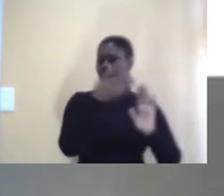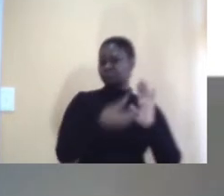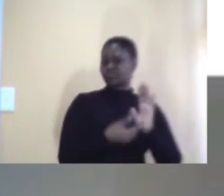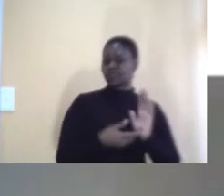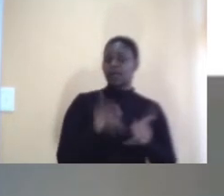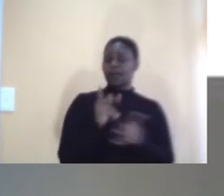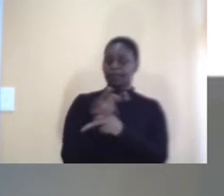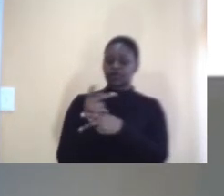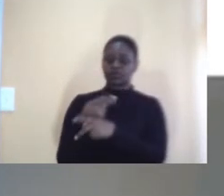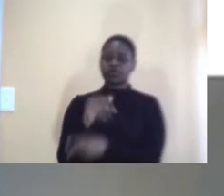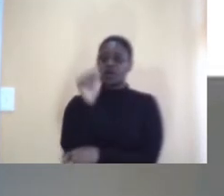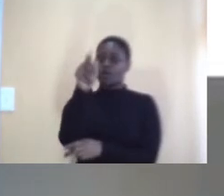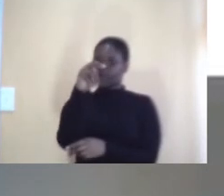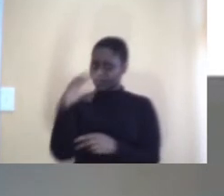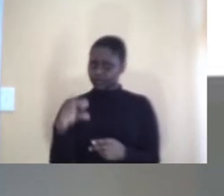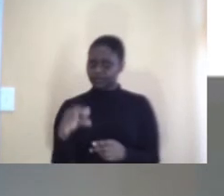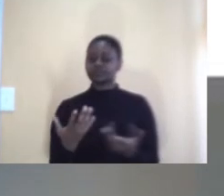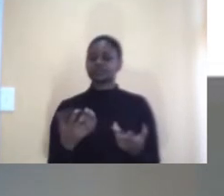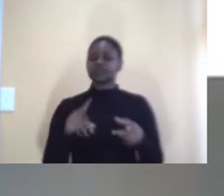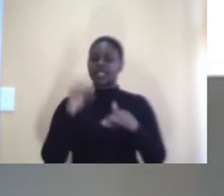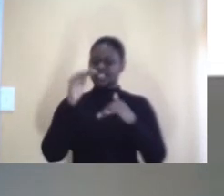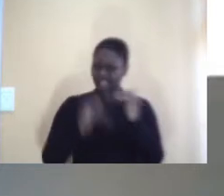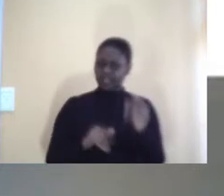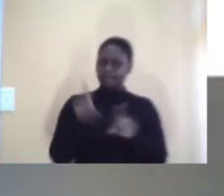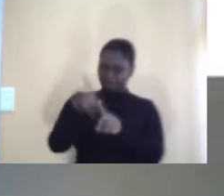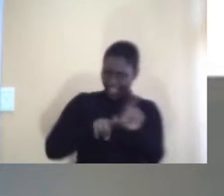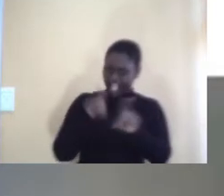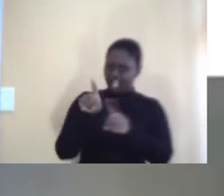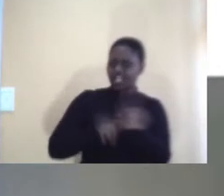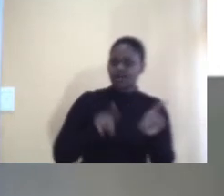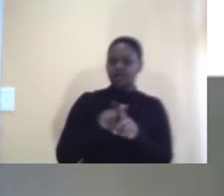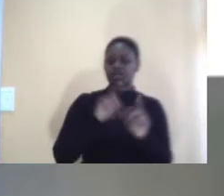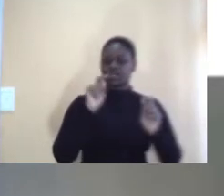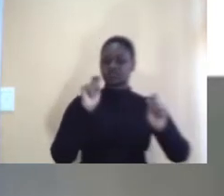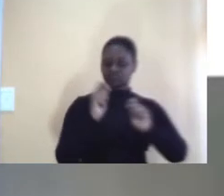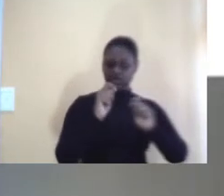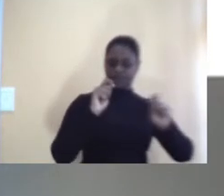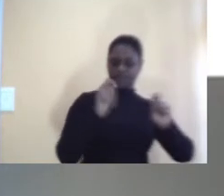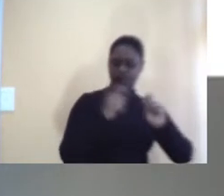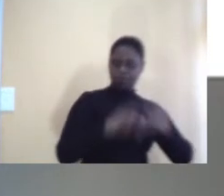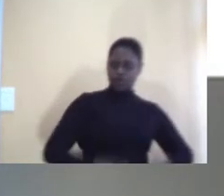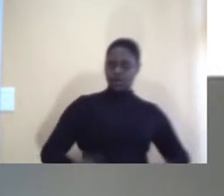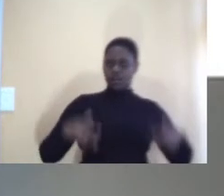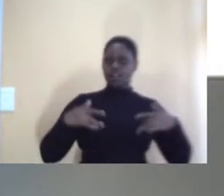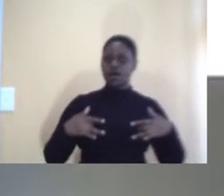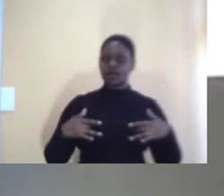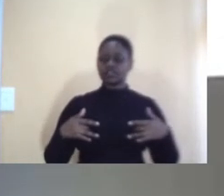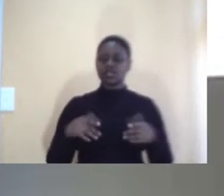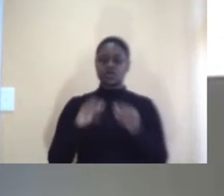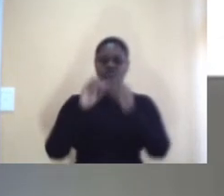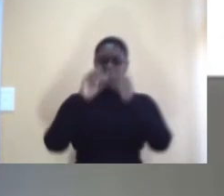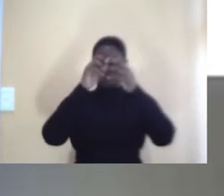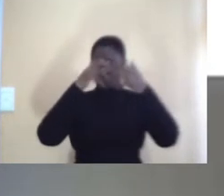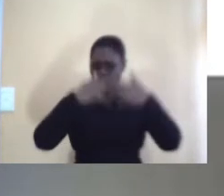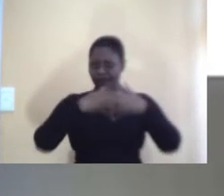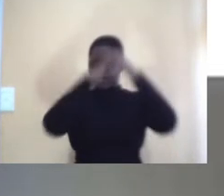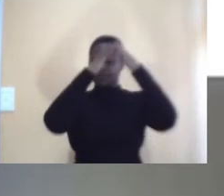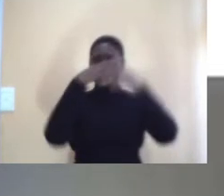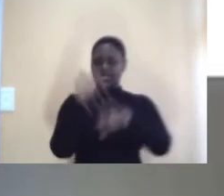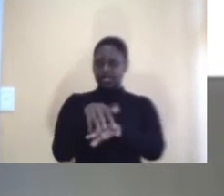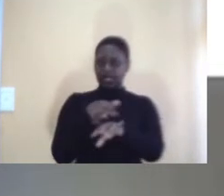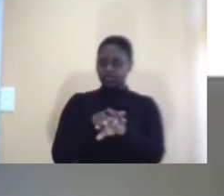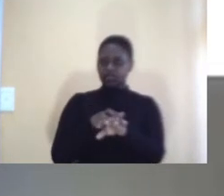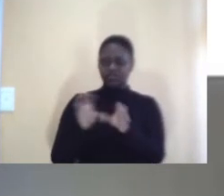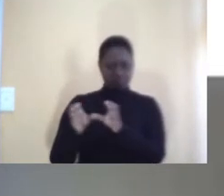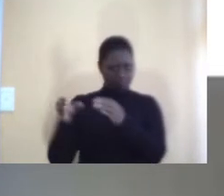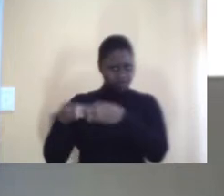of a pre-ANC government. Rather, the failure is to transform the lives of rural black citizens, to create black agricultural class,